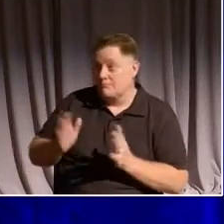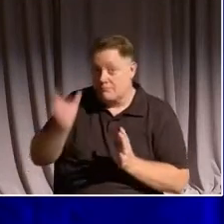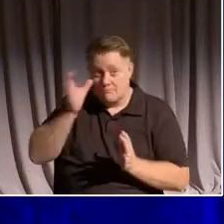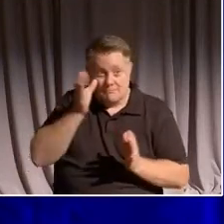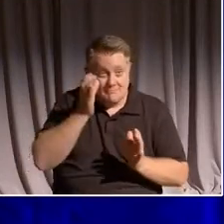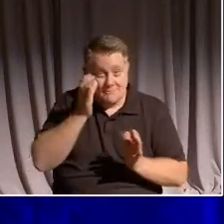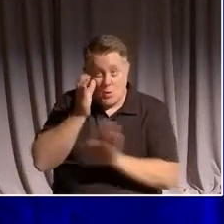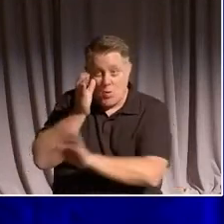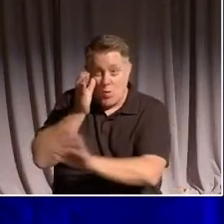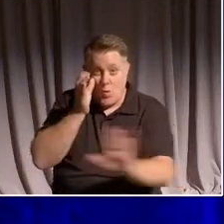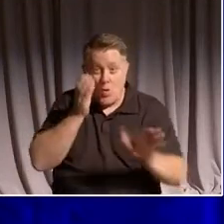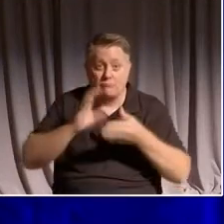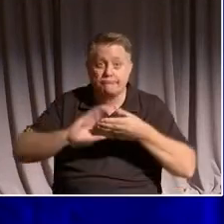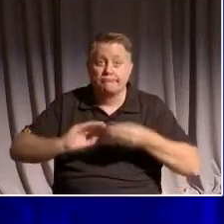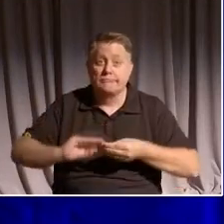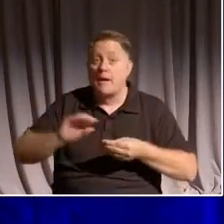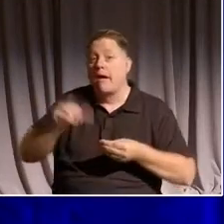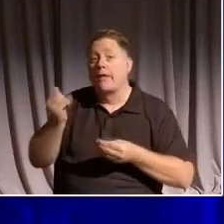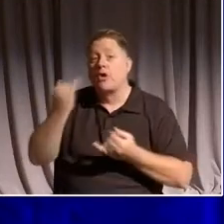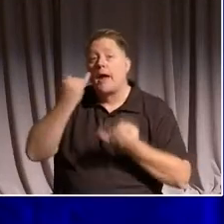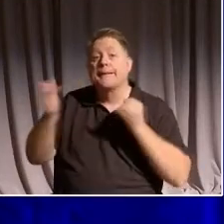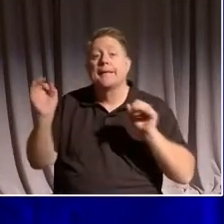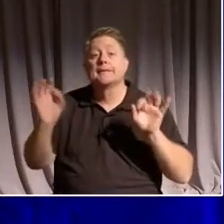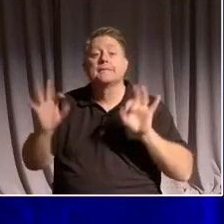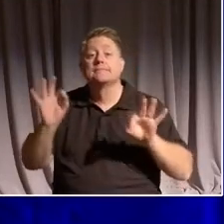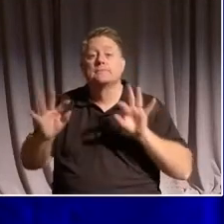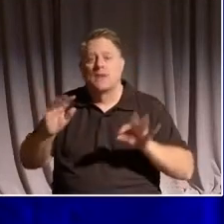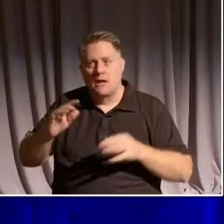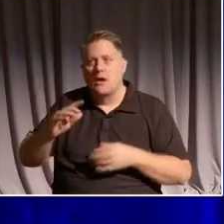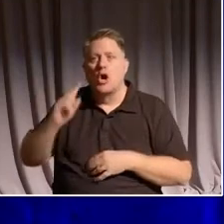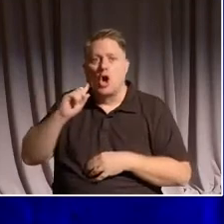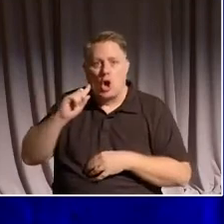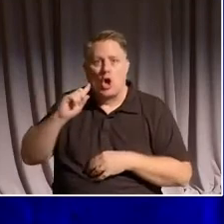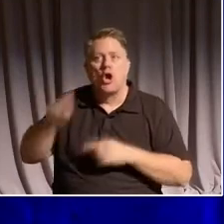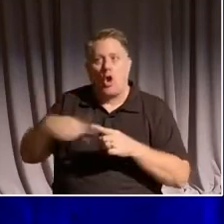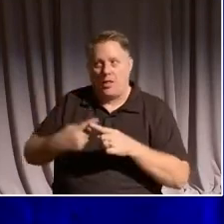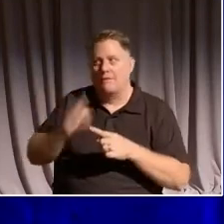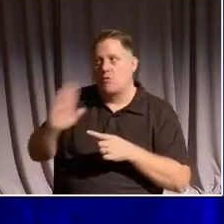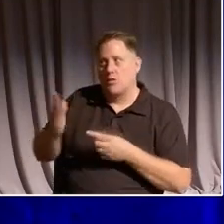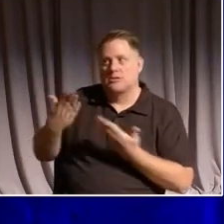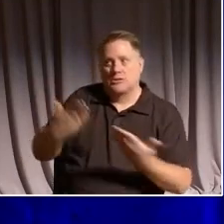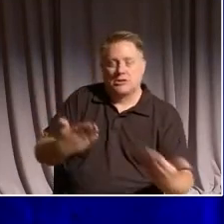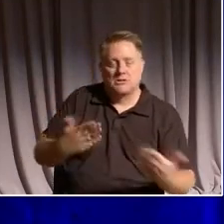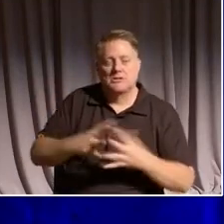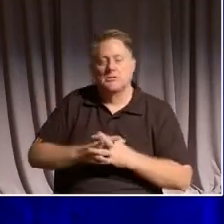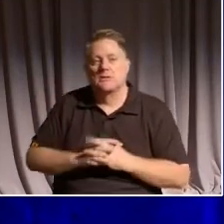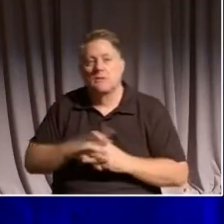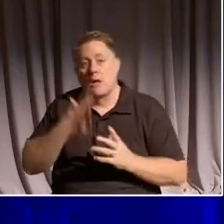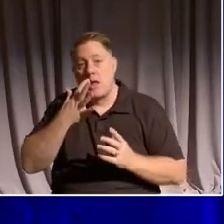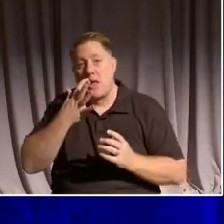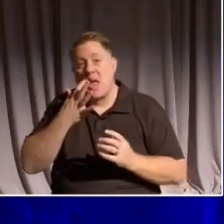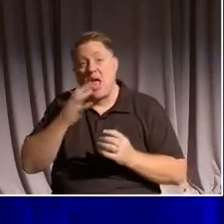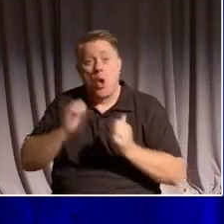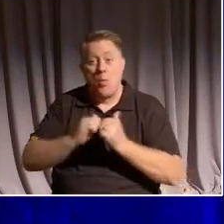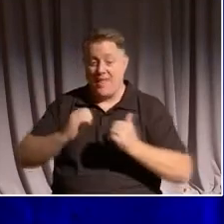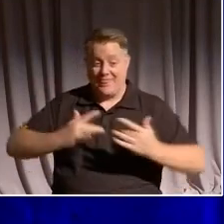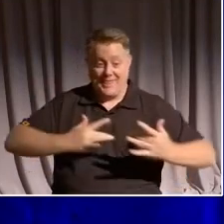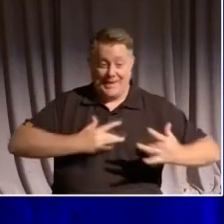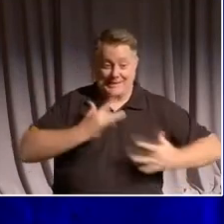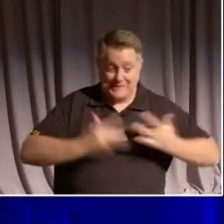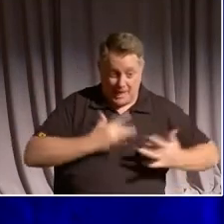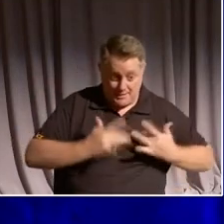this afternoon about other ideas. We heard all of your suggestions. So with that